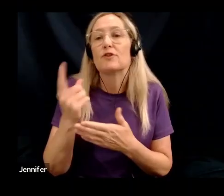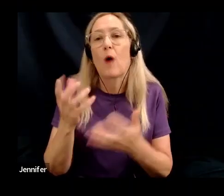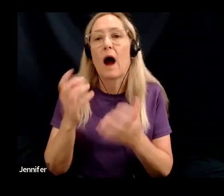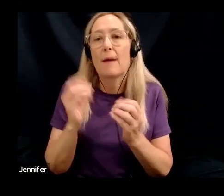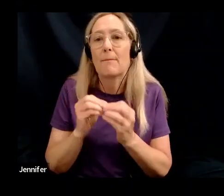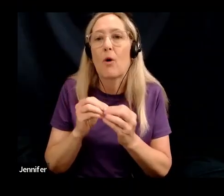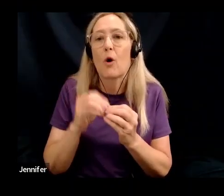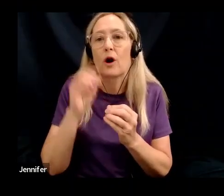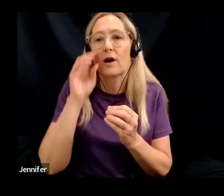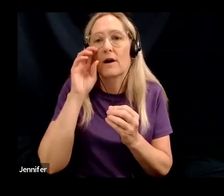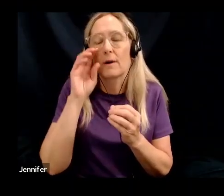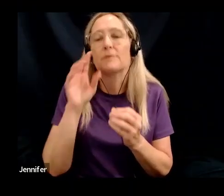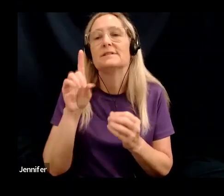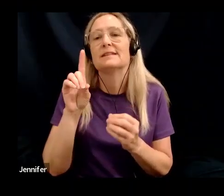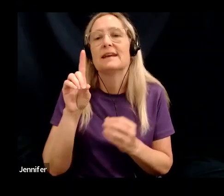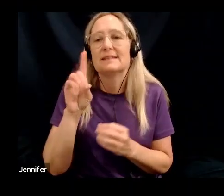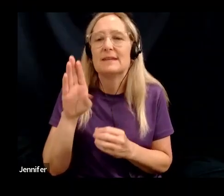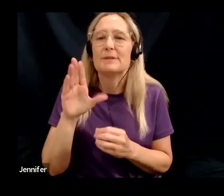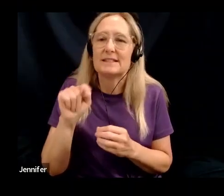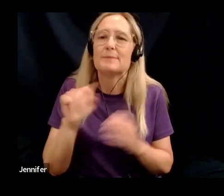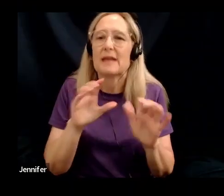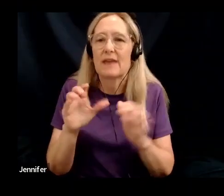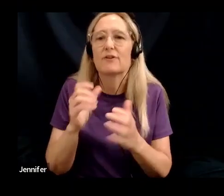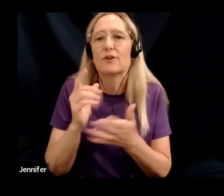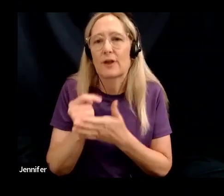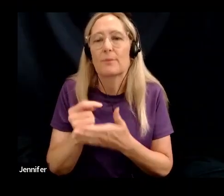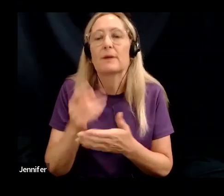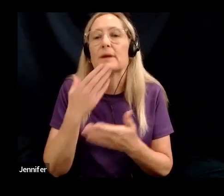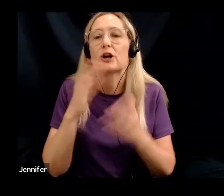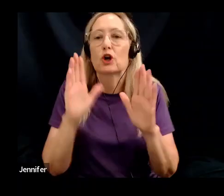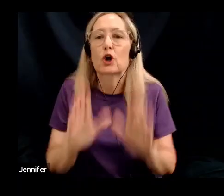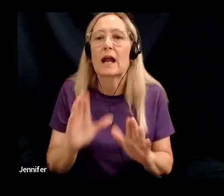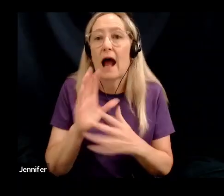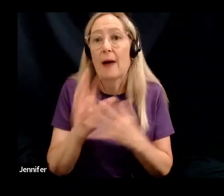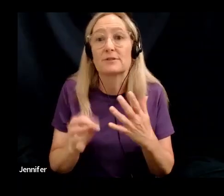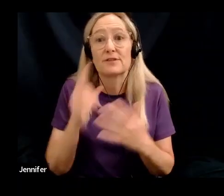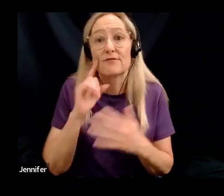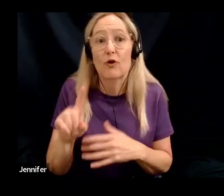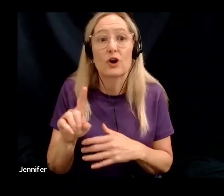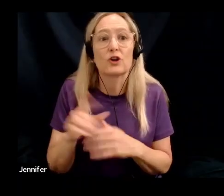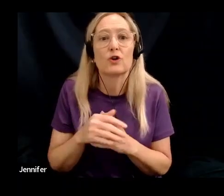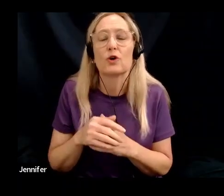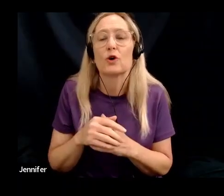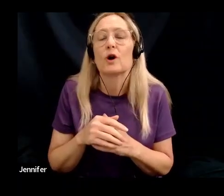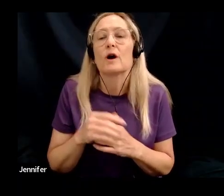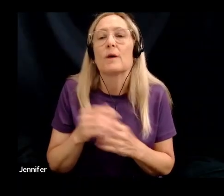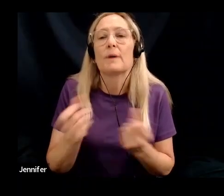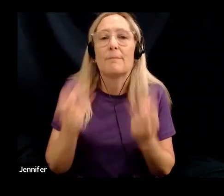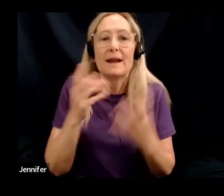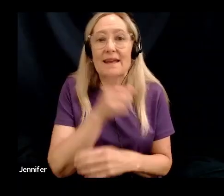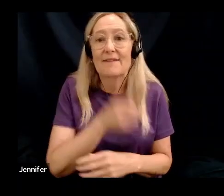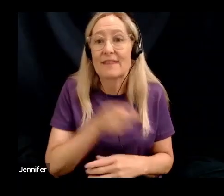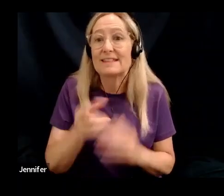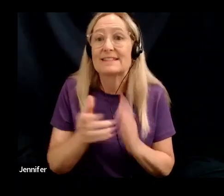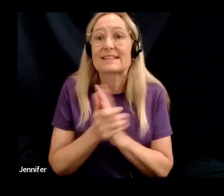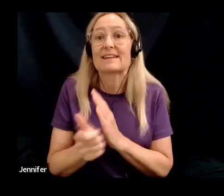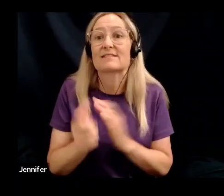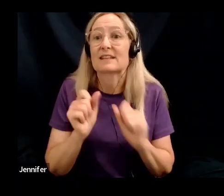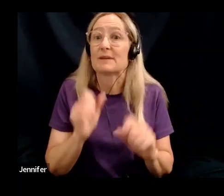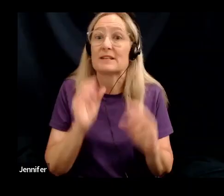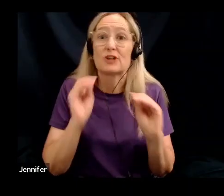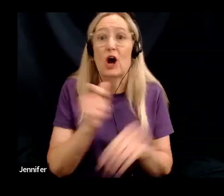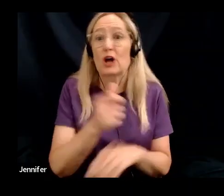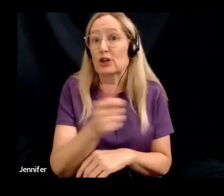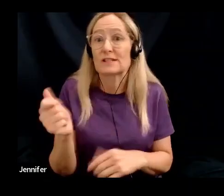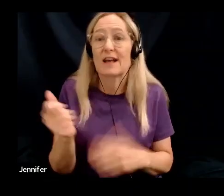support in learning, know that therapy might be a really great option for you. But also know that a lot of these skills can be taught on your own, right?